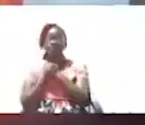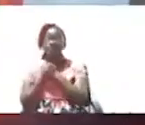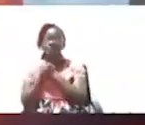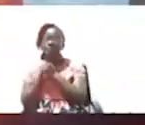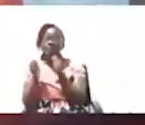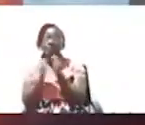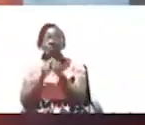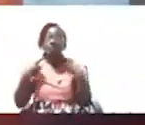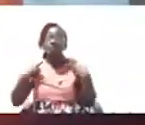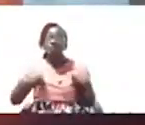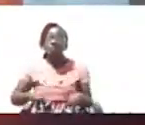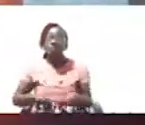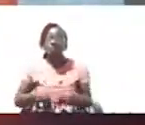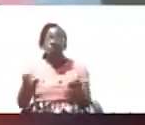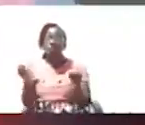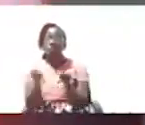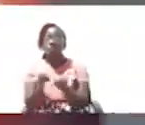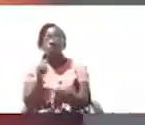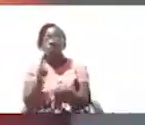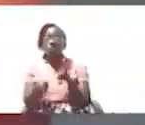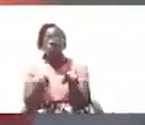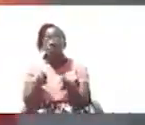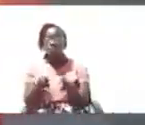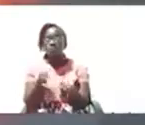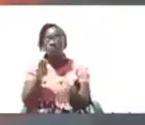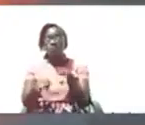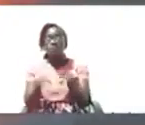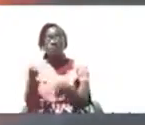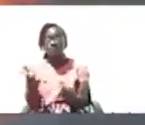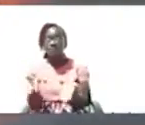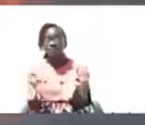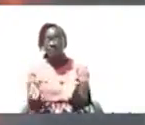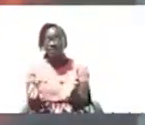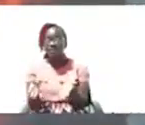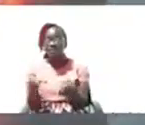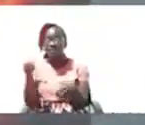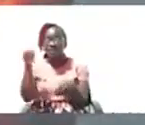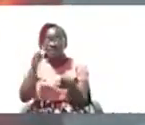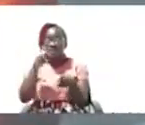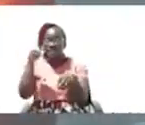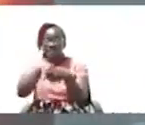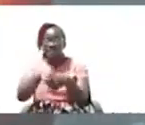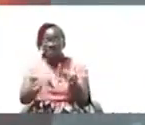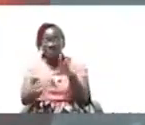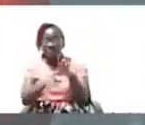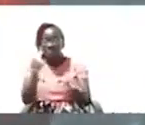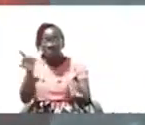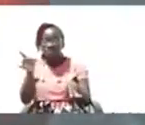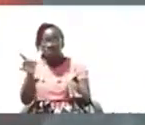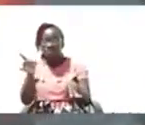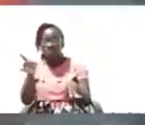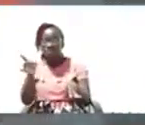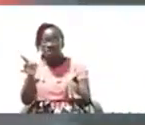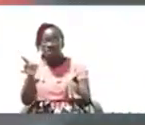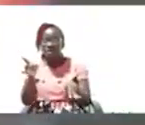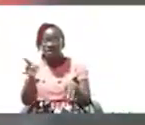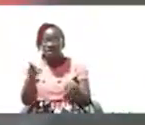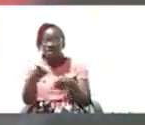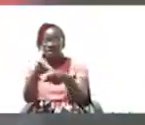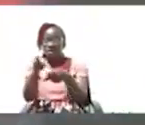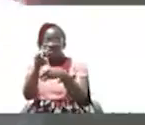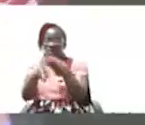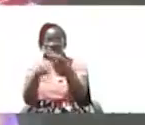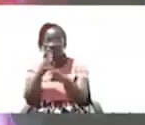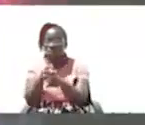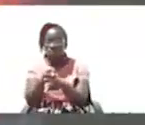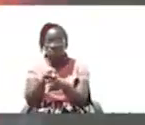There are many people walking about in the spirit. They are bound. Their legs are bound. So you cannot